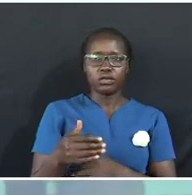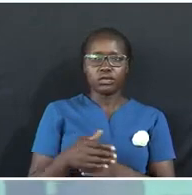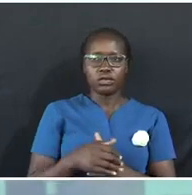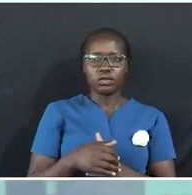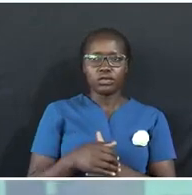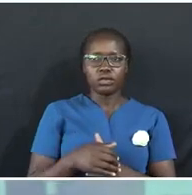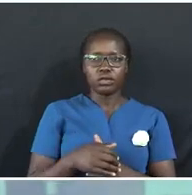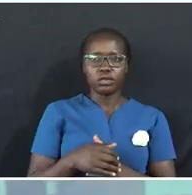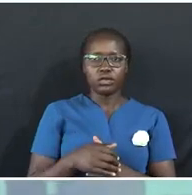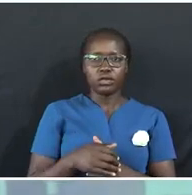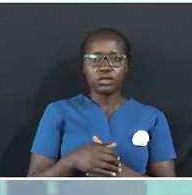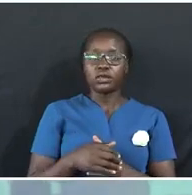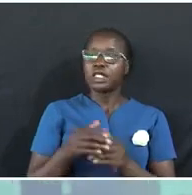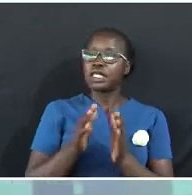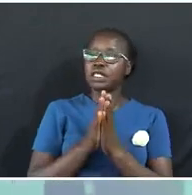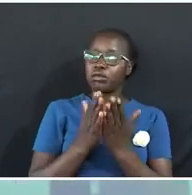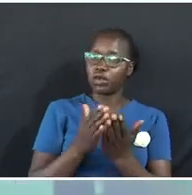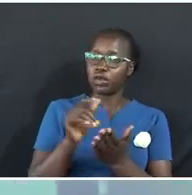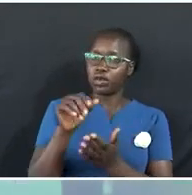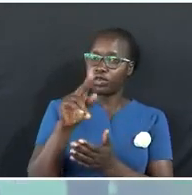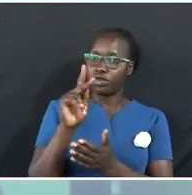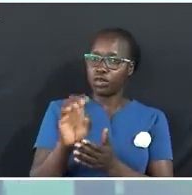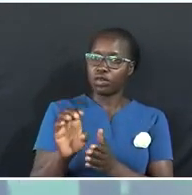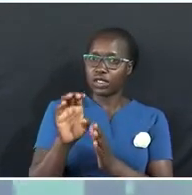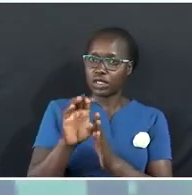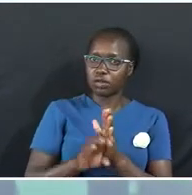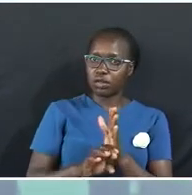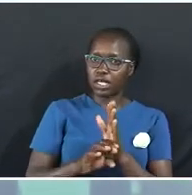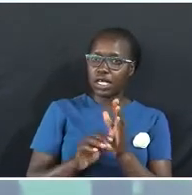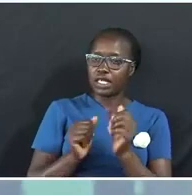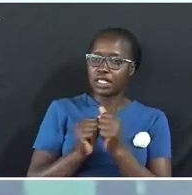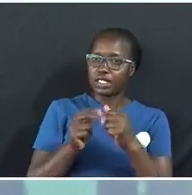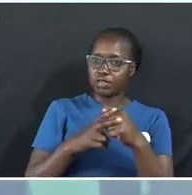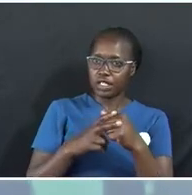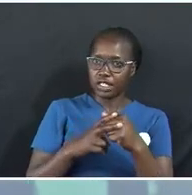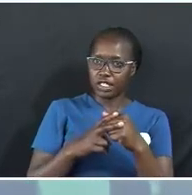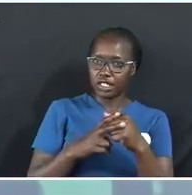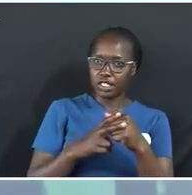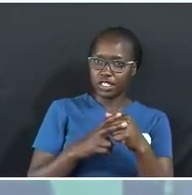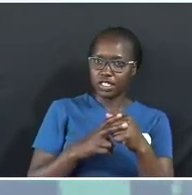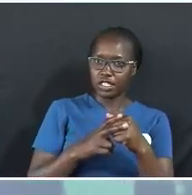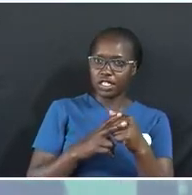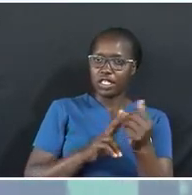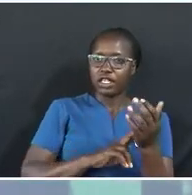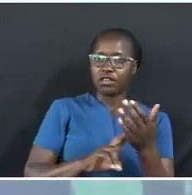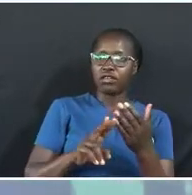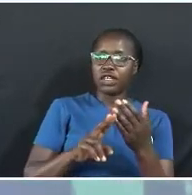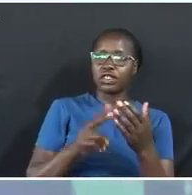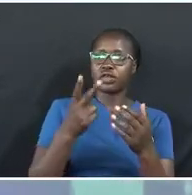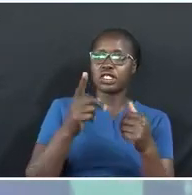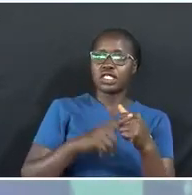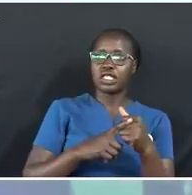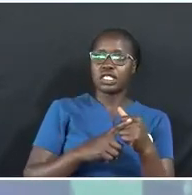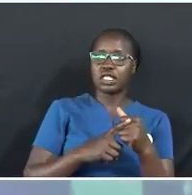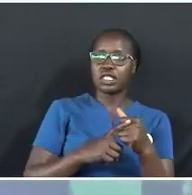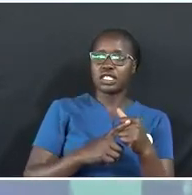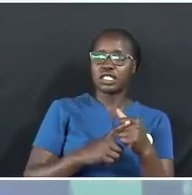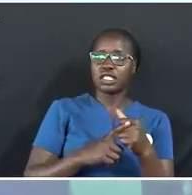If you went to the book of Luke chapter 17, verse 26,